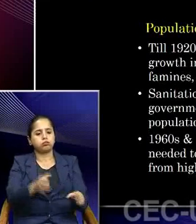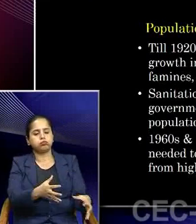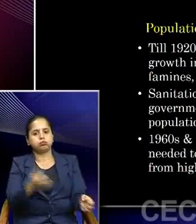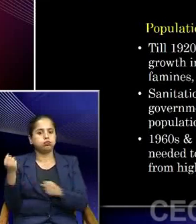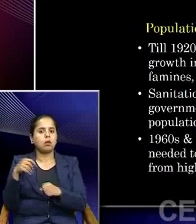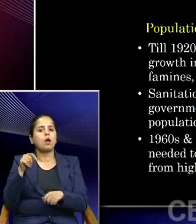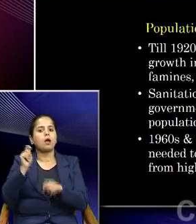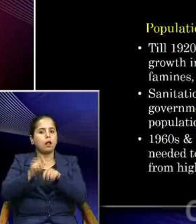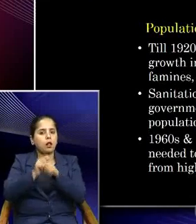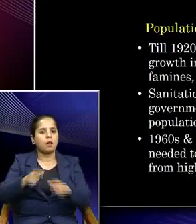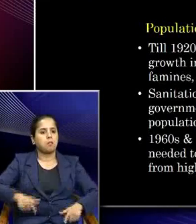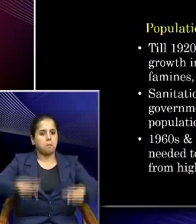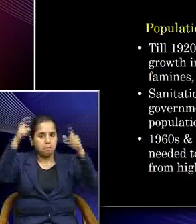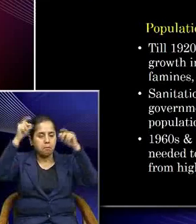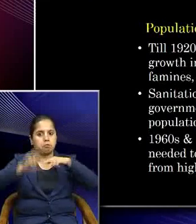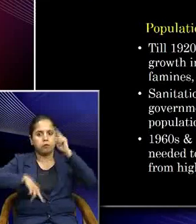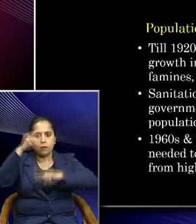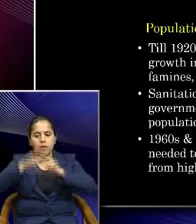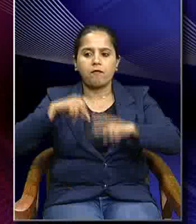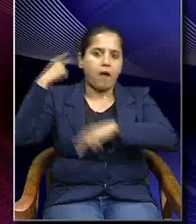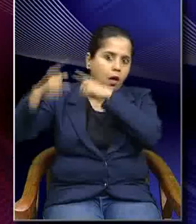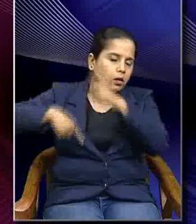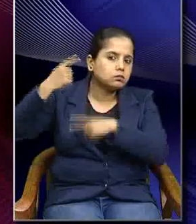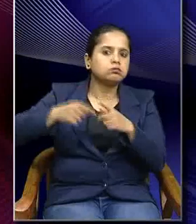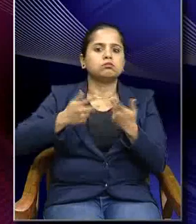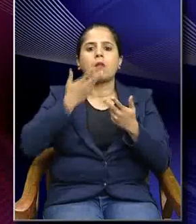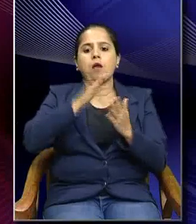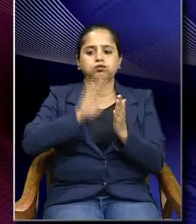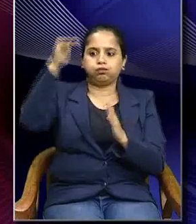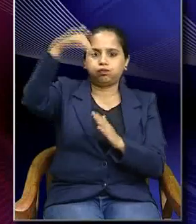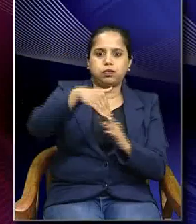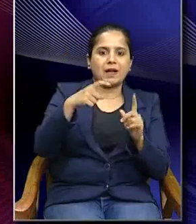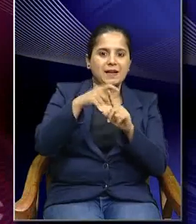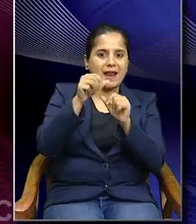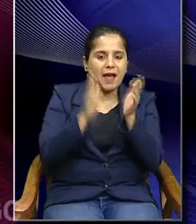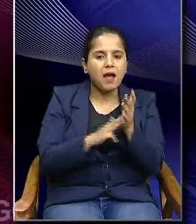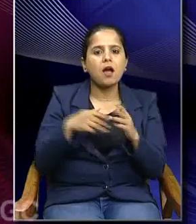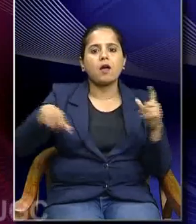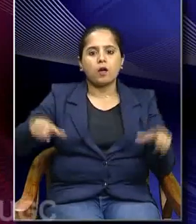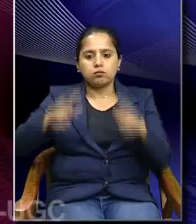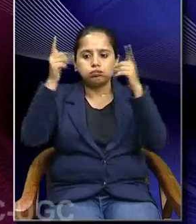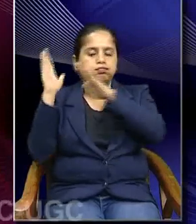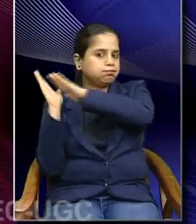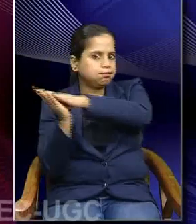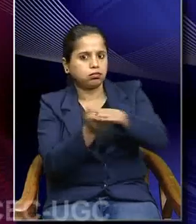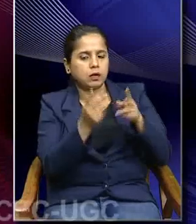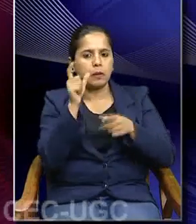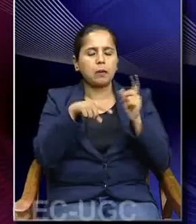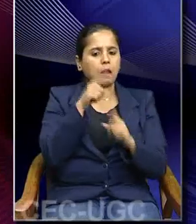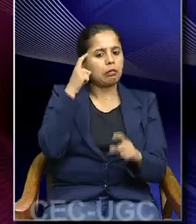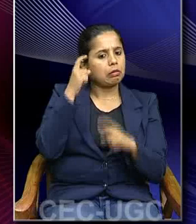construction of industries, for building dam, forests were deforestations was happening. So people kind of started